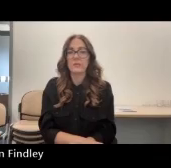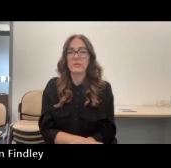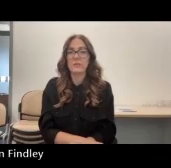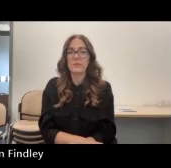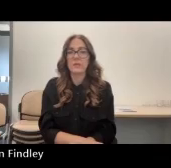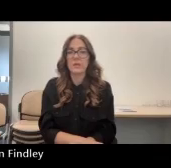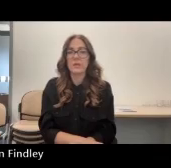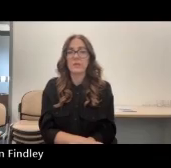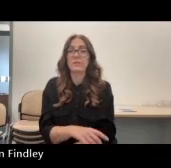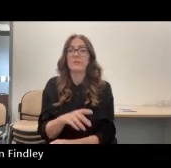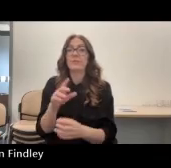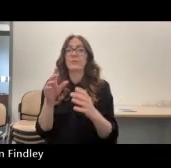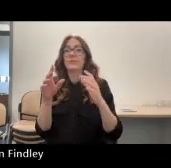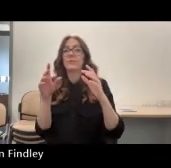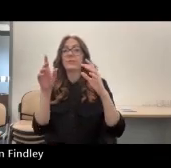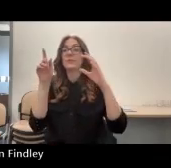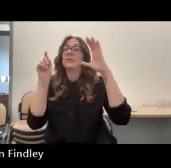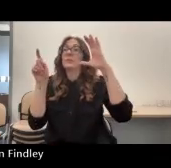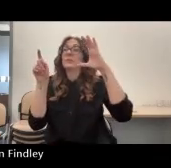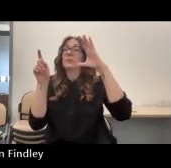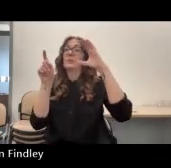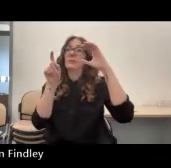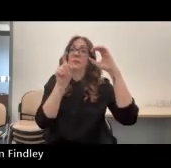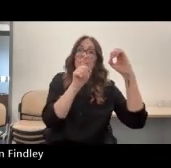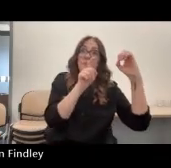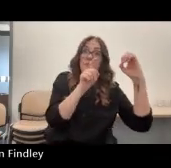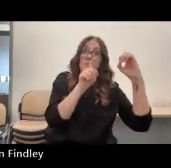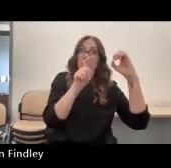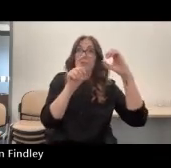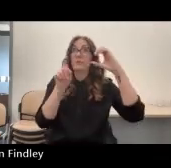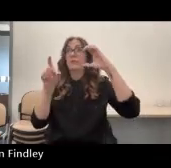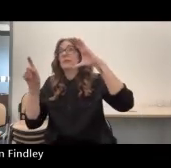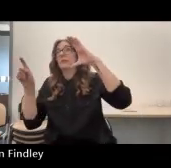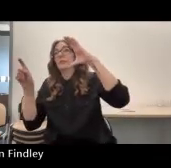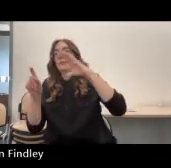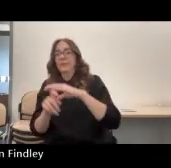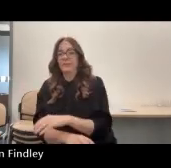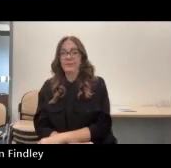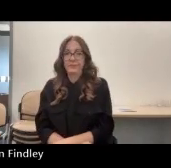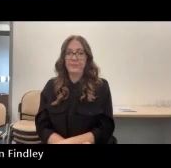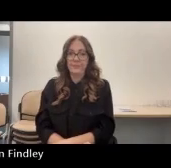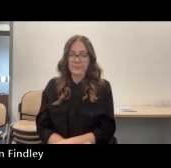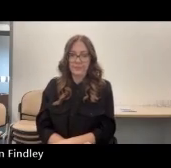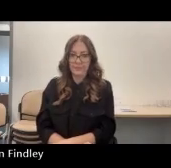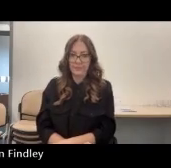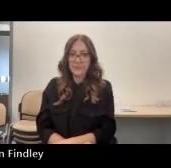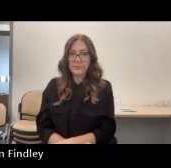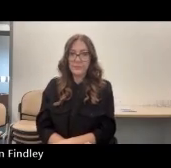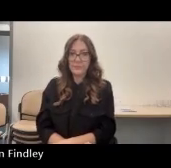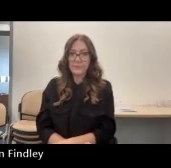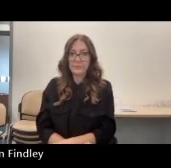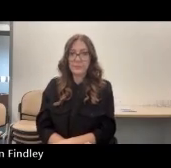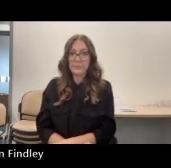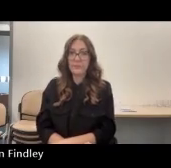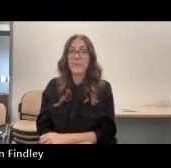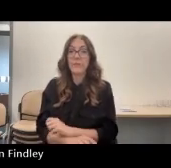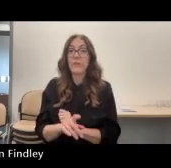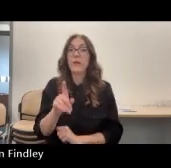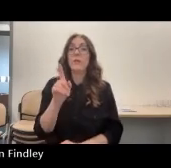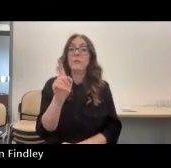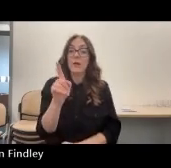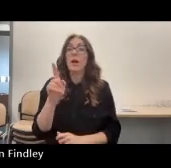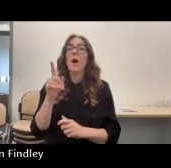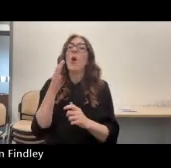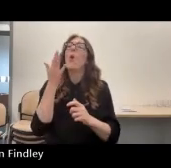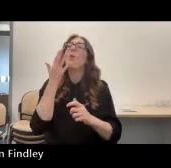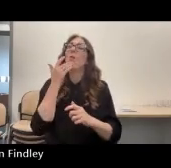The display screen that I've got, or the screen that you're visually seeing, but it makes a huge difference on the actual phone